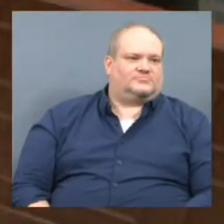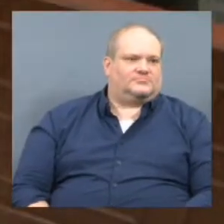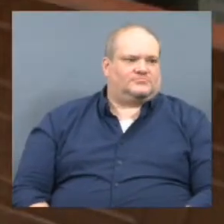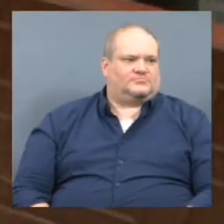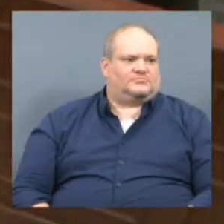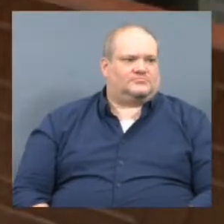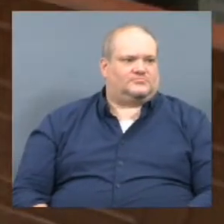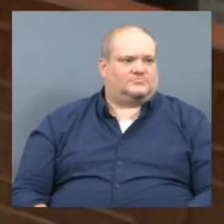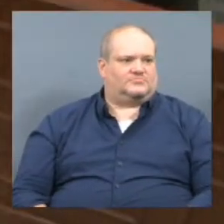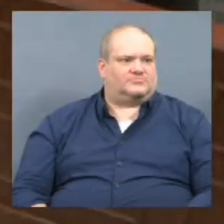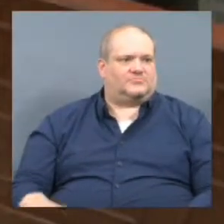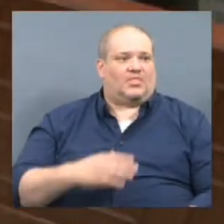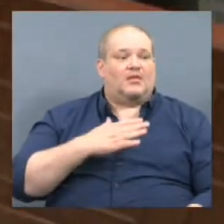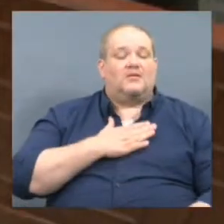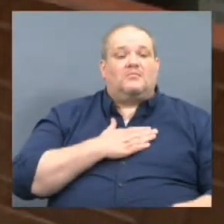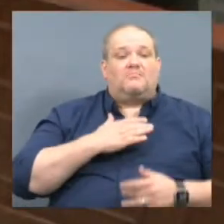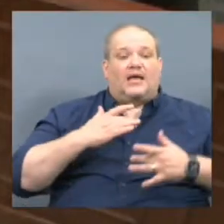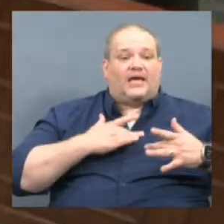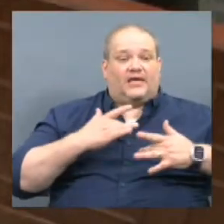My concern is safety.